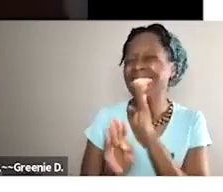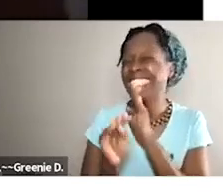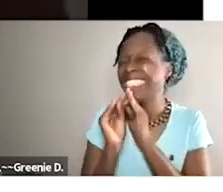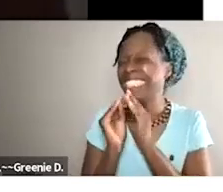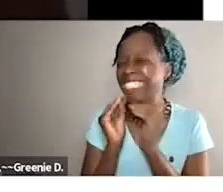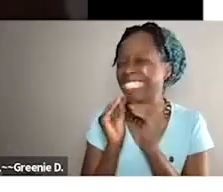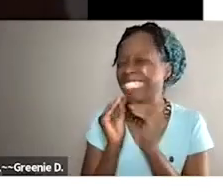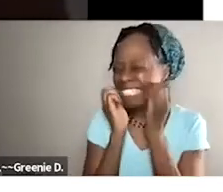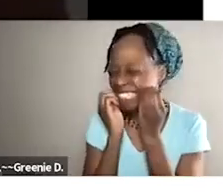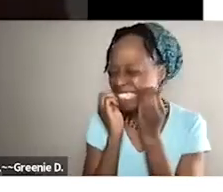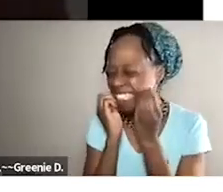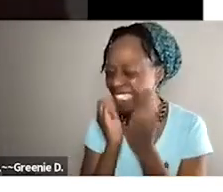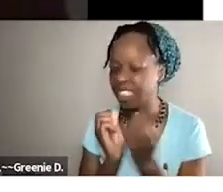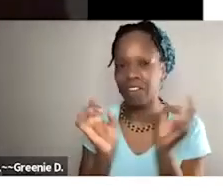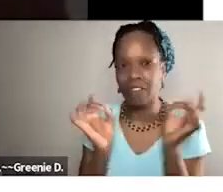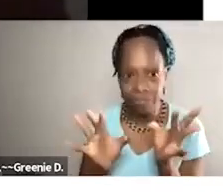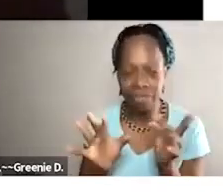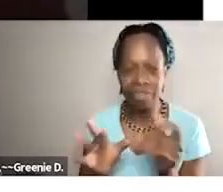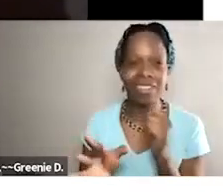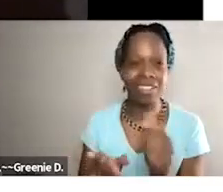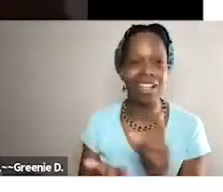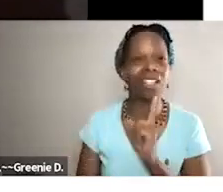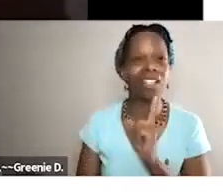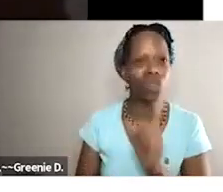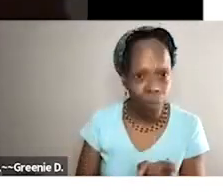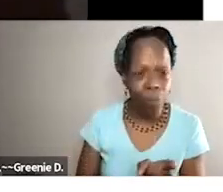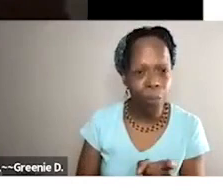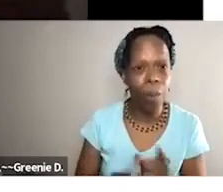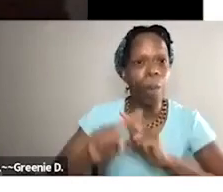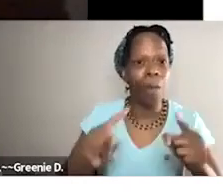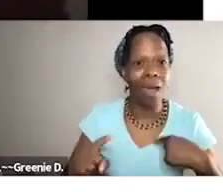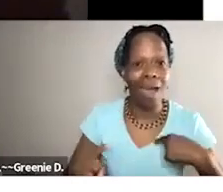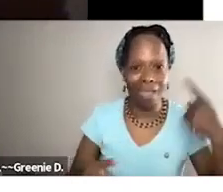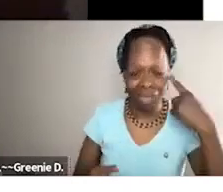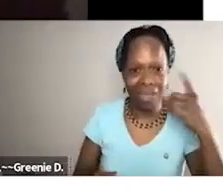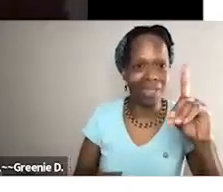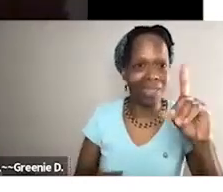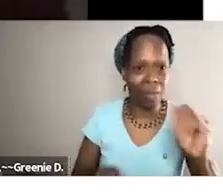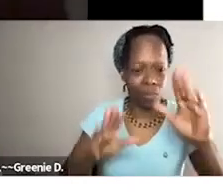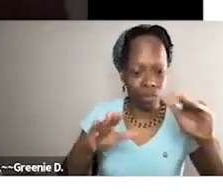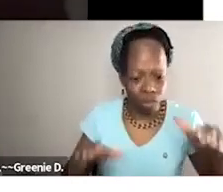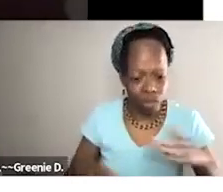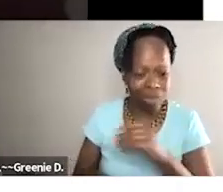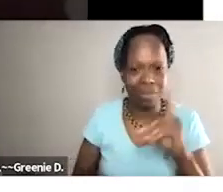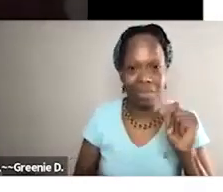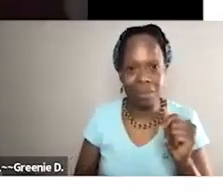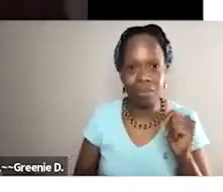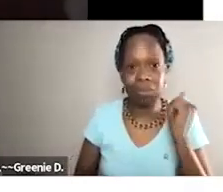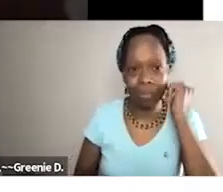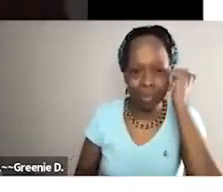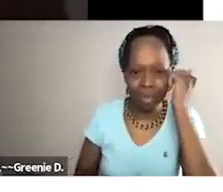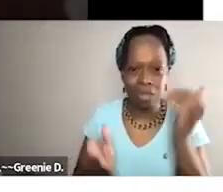it's just not true. And I think disabled children and disabled adults, you know, very often we're